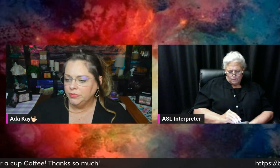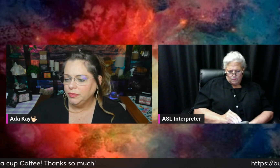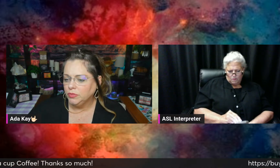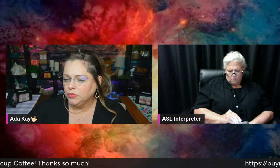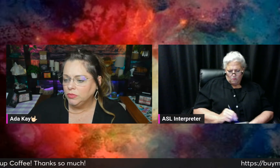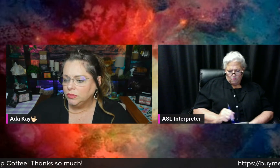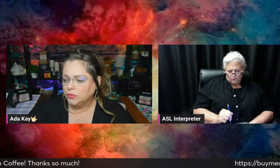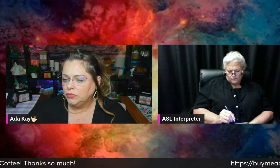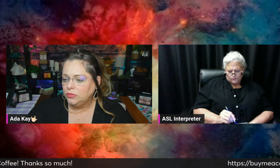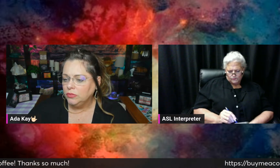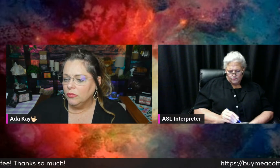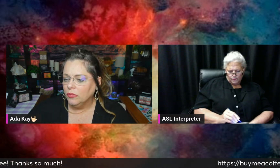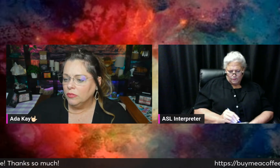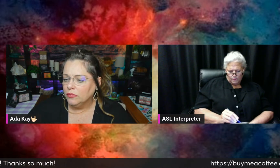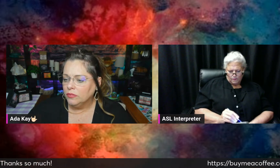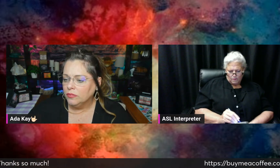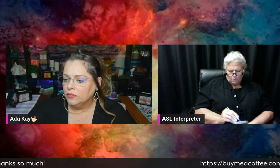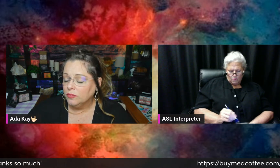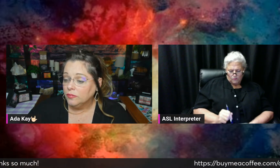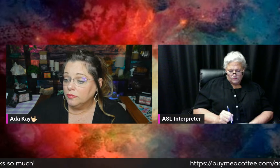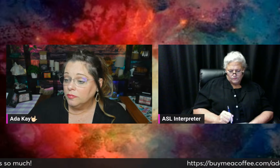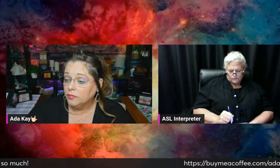Aww.